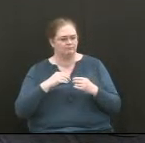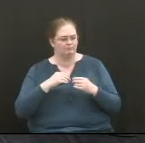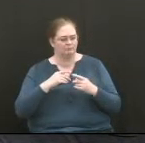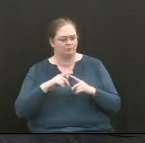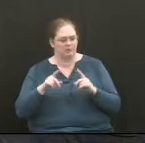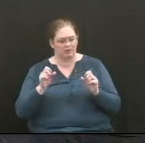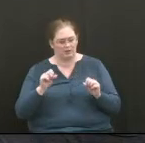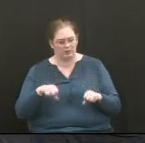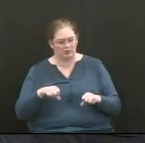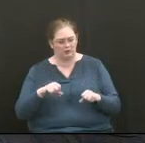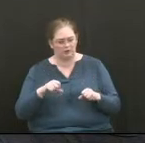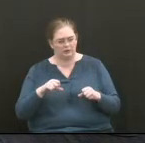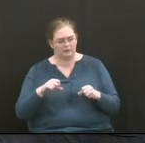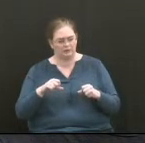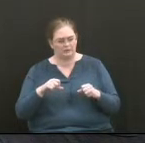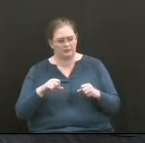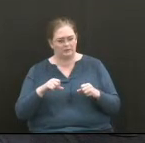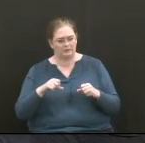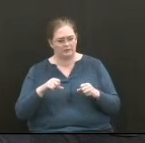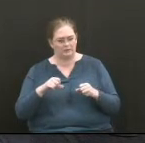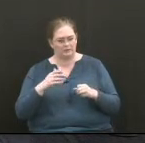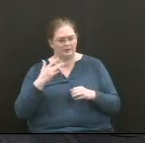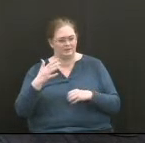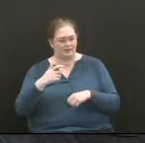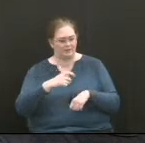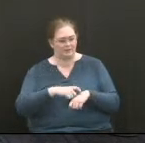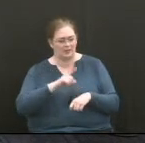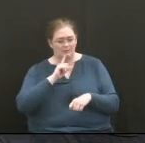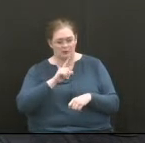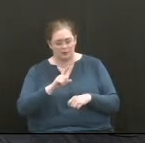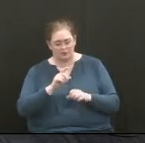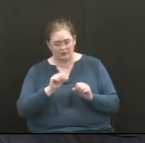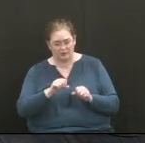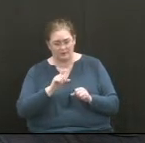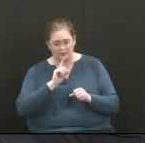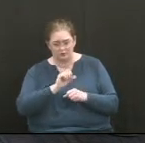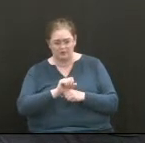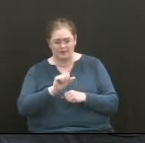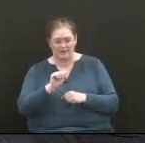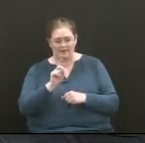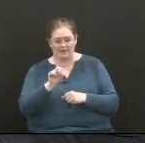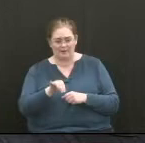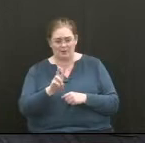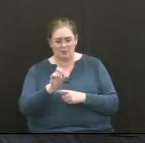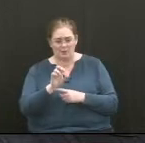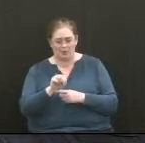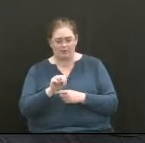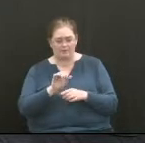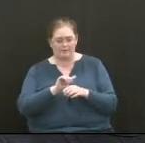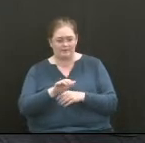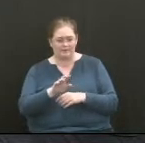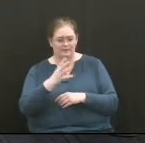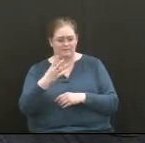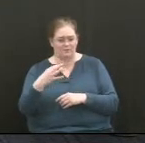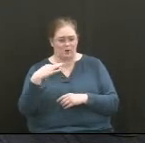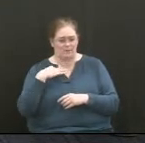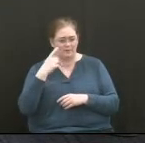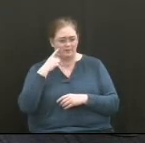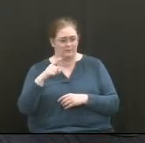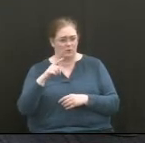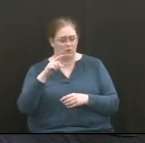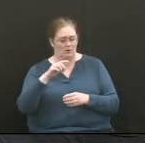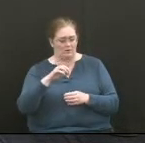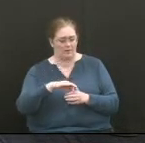But could sometime there be assurances that Andy Warren sends in four applications for